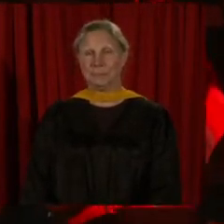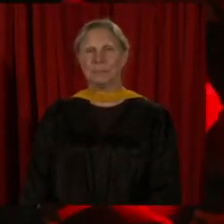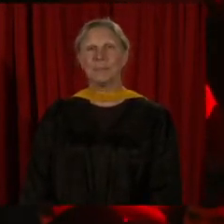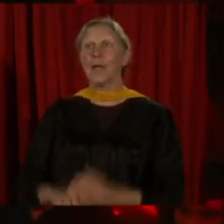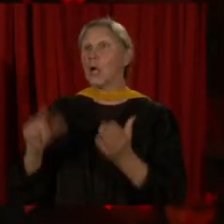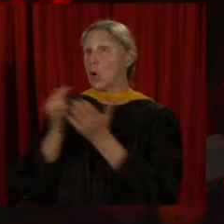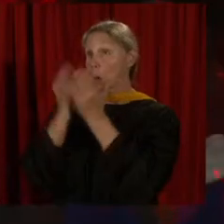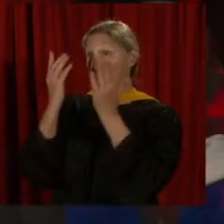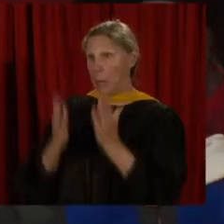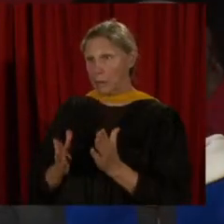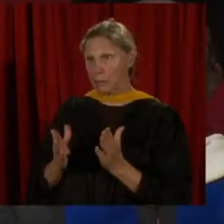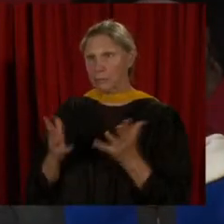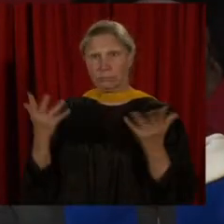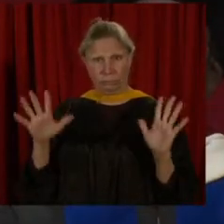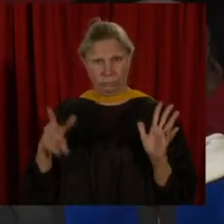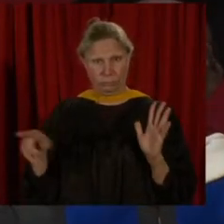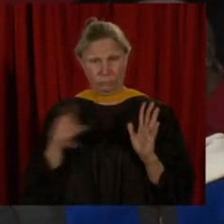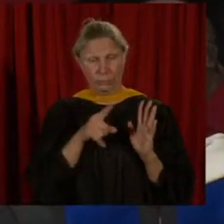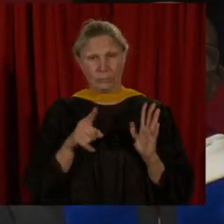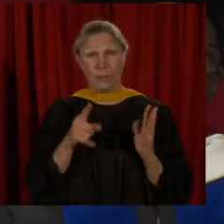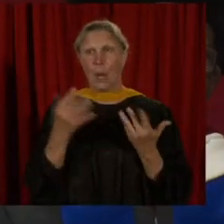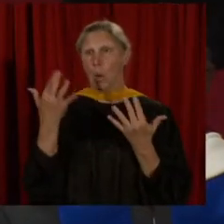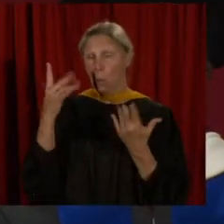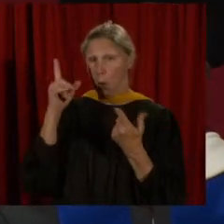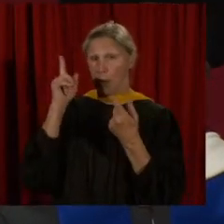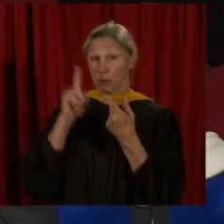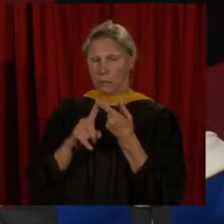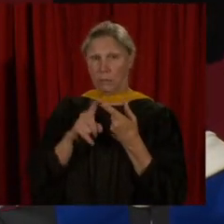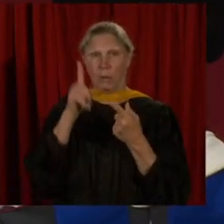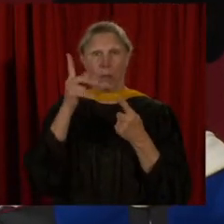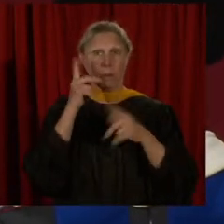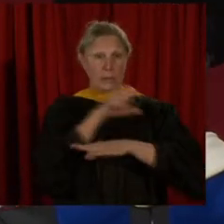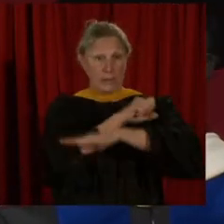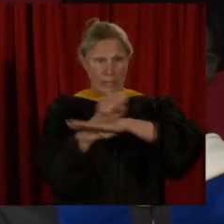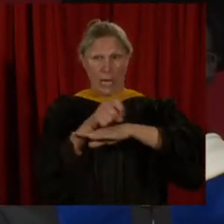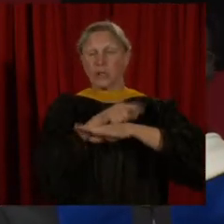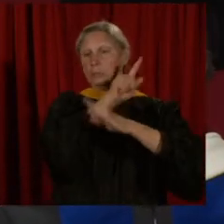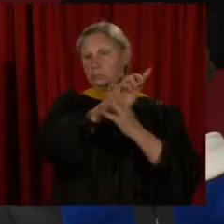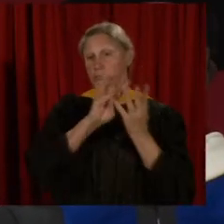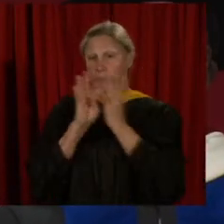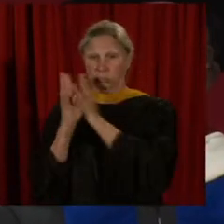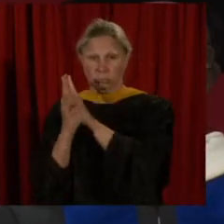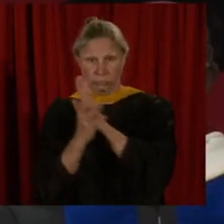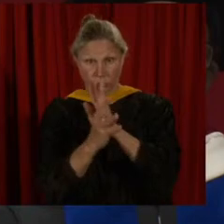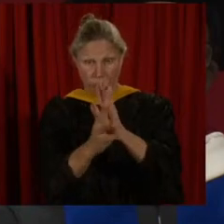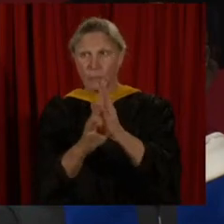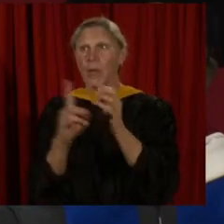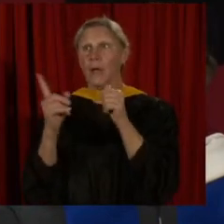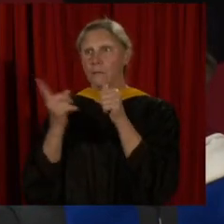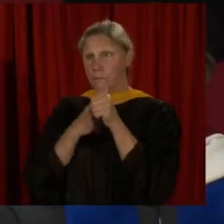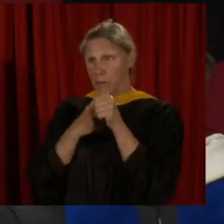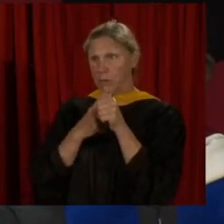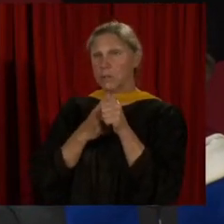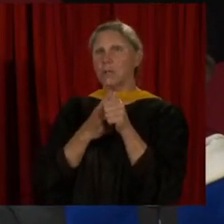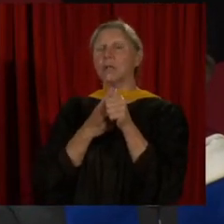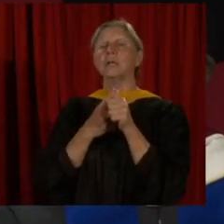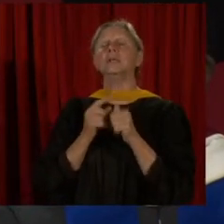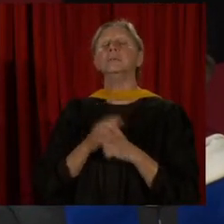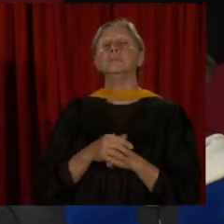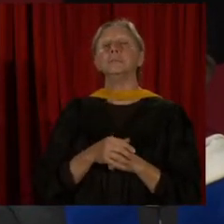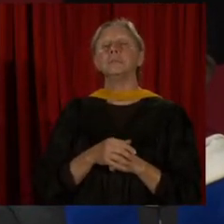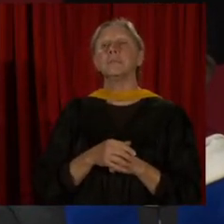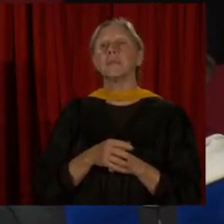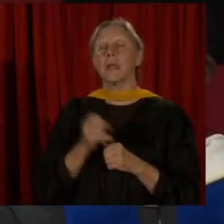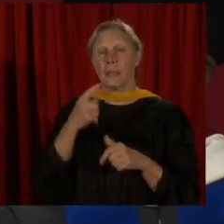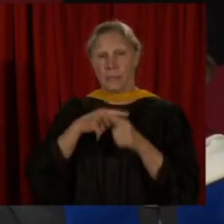Graduates, please wait for the platform party and faculty to exit the stage and floor. We